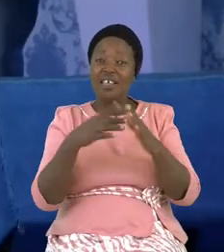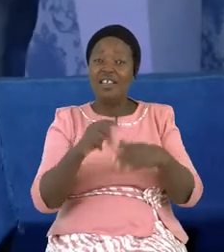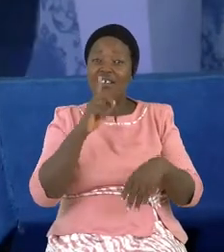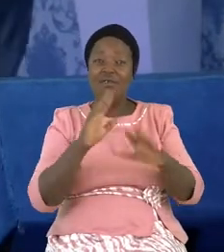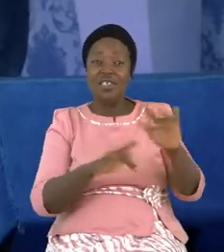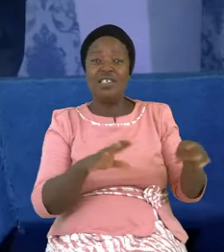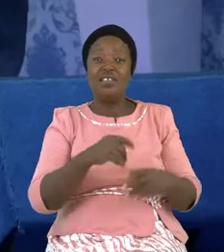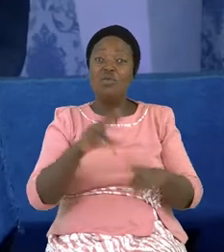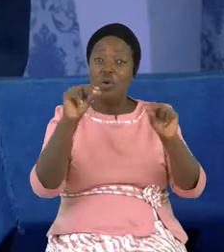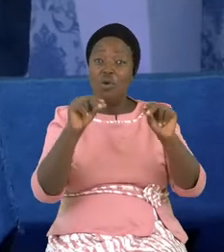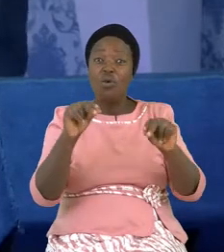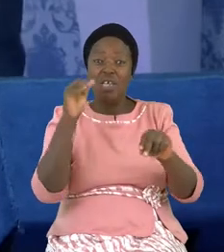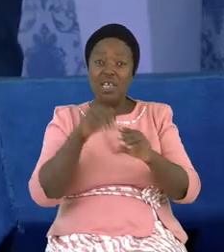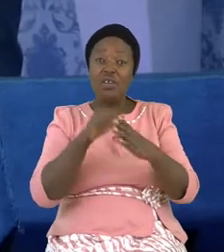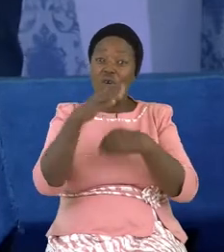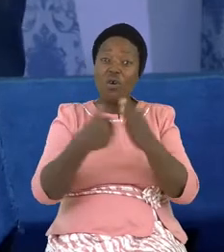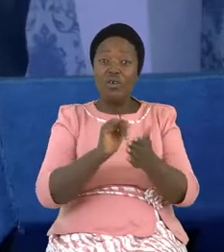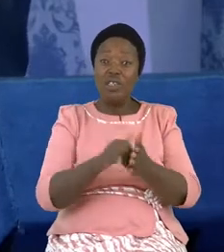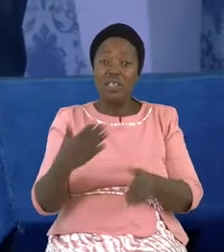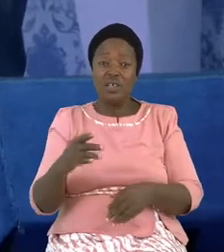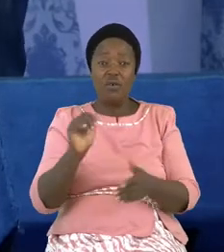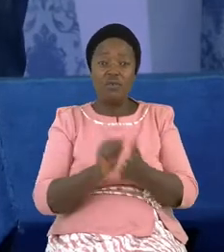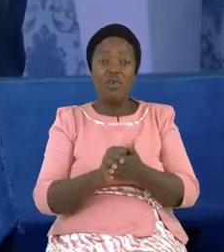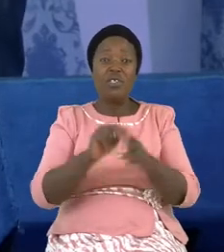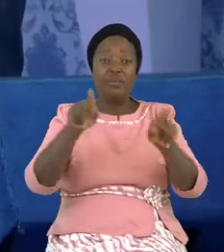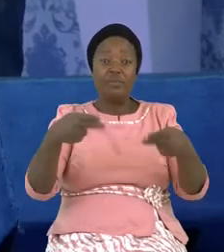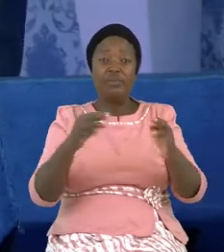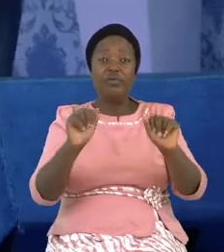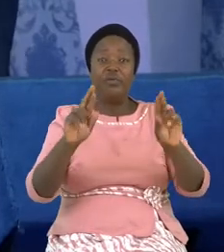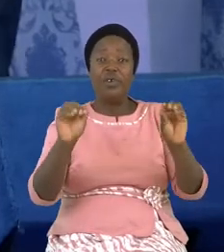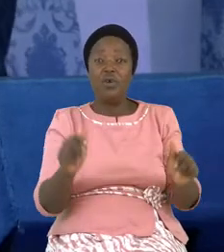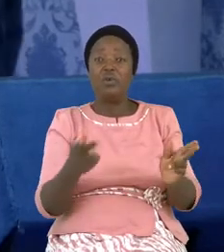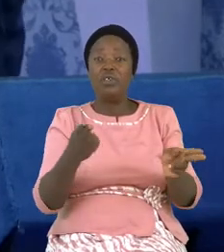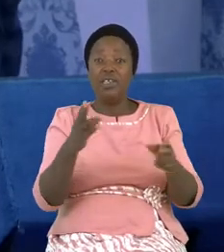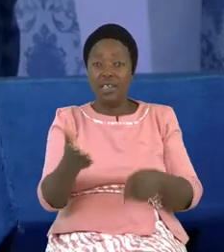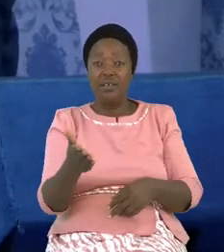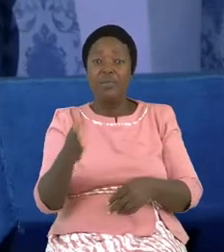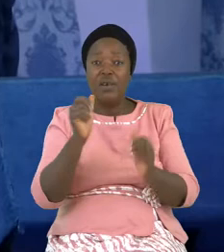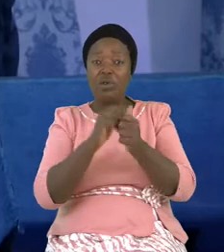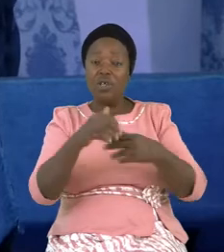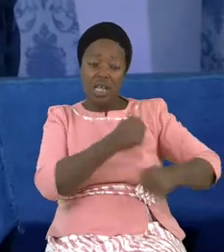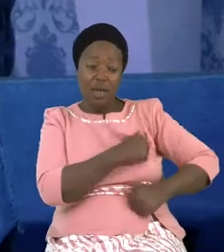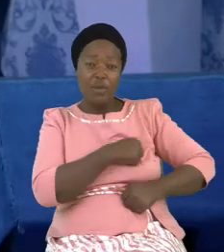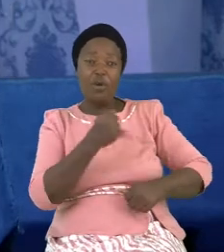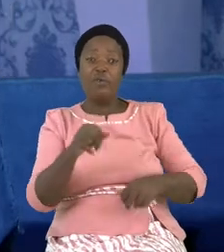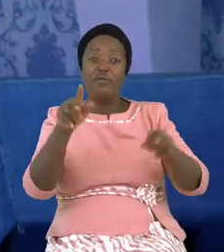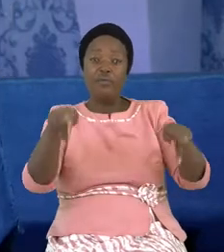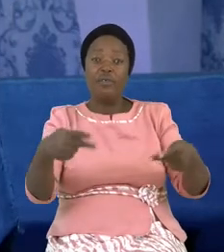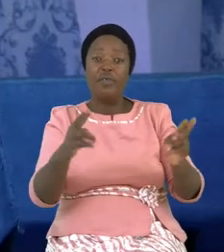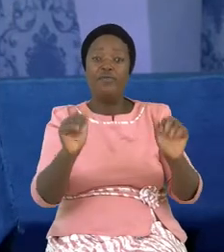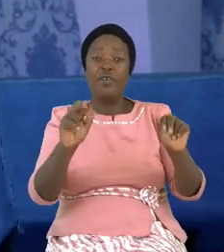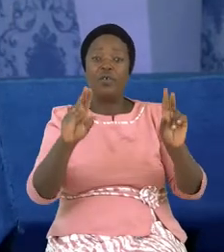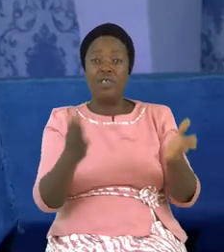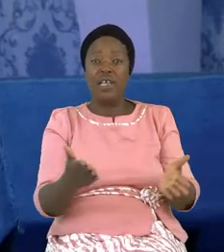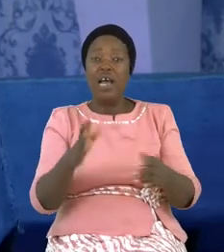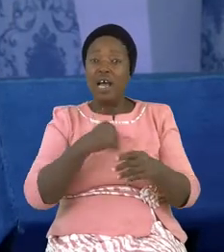these things, were Pharaoh there, were the armies of Pharaoh there, and were the mountains all around them,